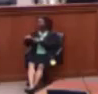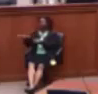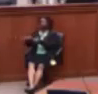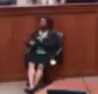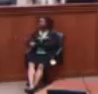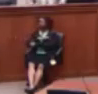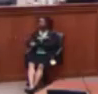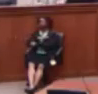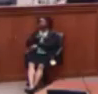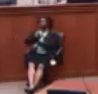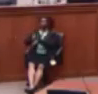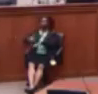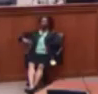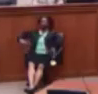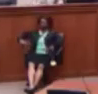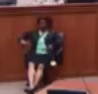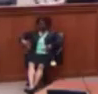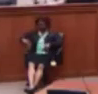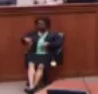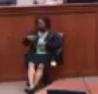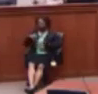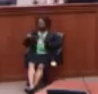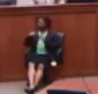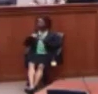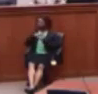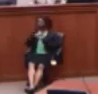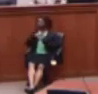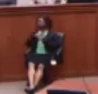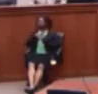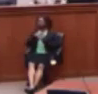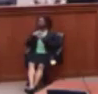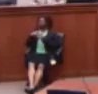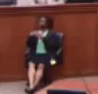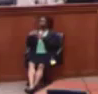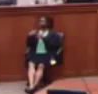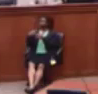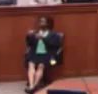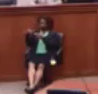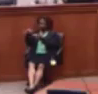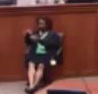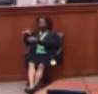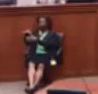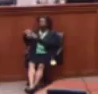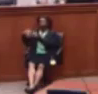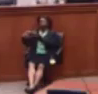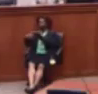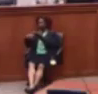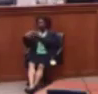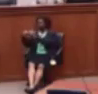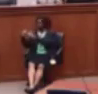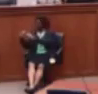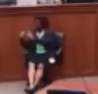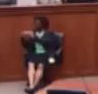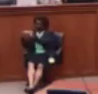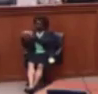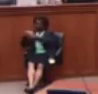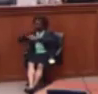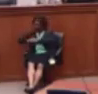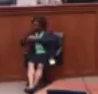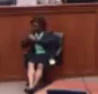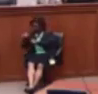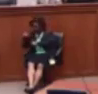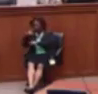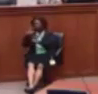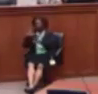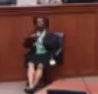received. And we then intend to proceed and work with the people who gave us feedback and continue working on things. So I'm going to pass it to Ken, who will